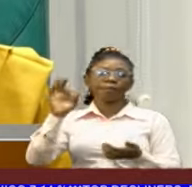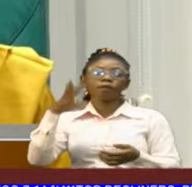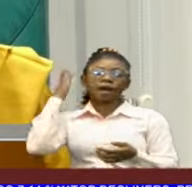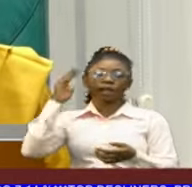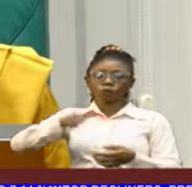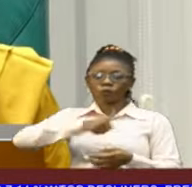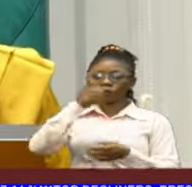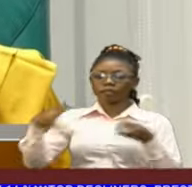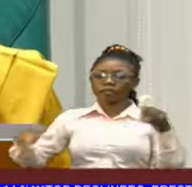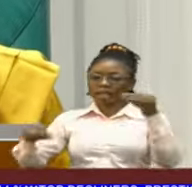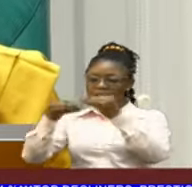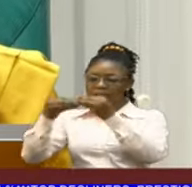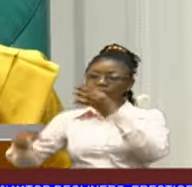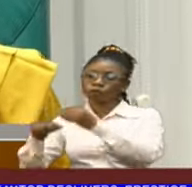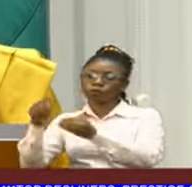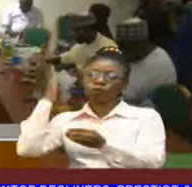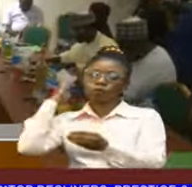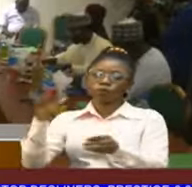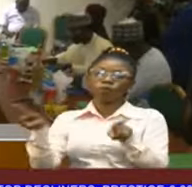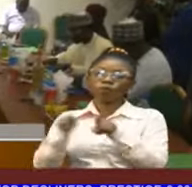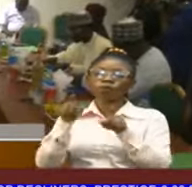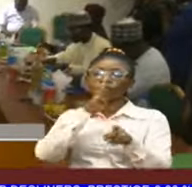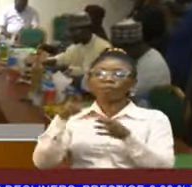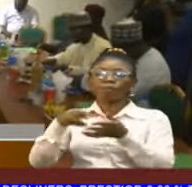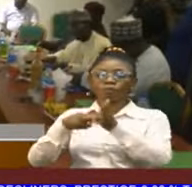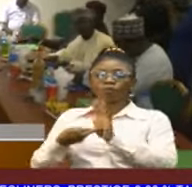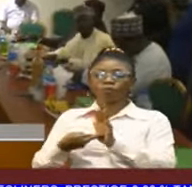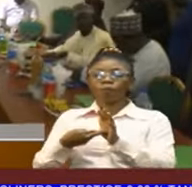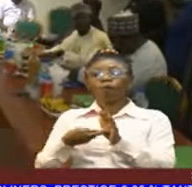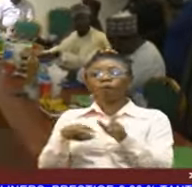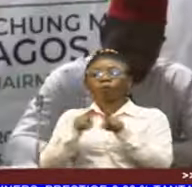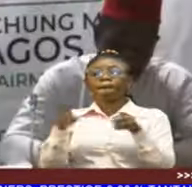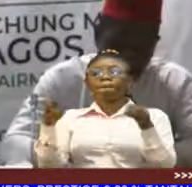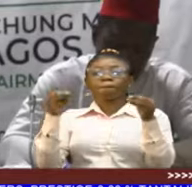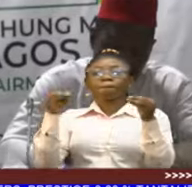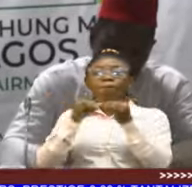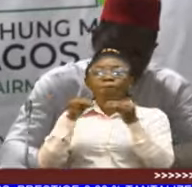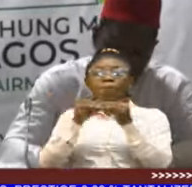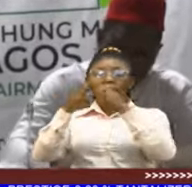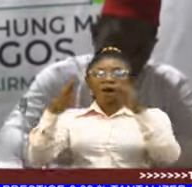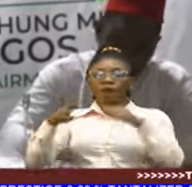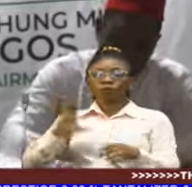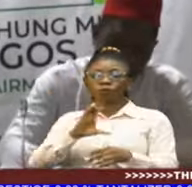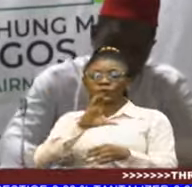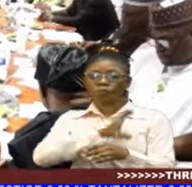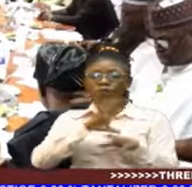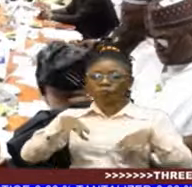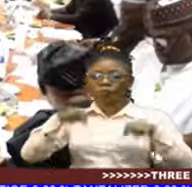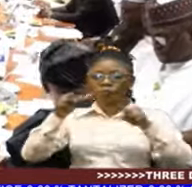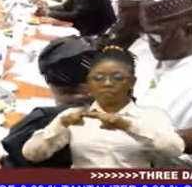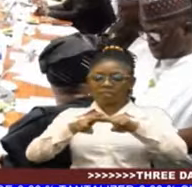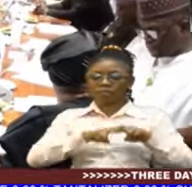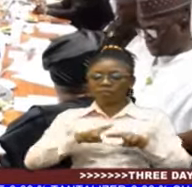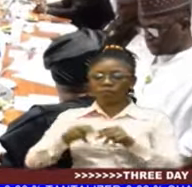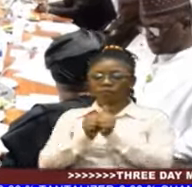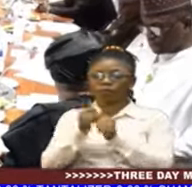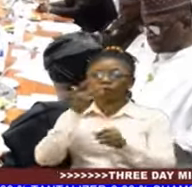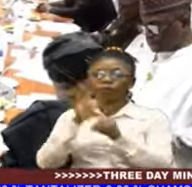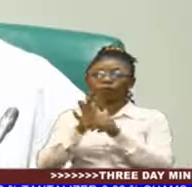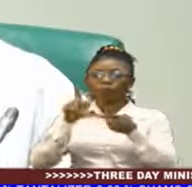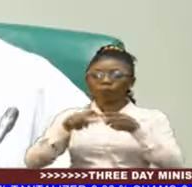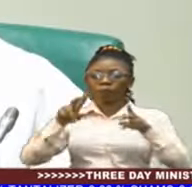with them will also be reviewed. Meanwhile, more House committees hold inaugural sittings with assurances to enhance